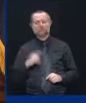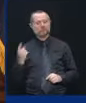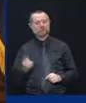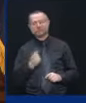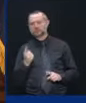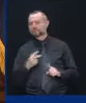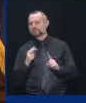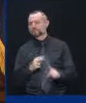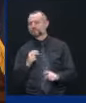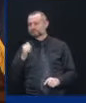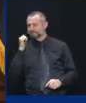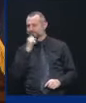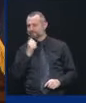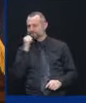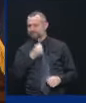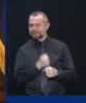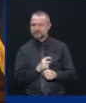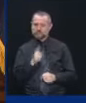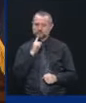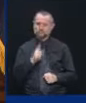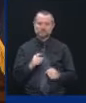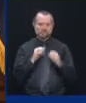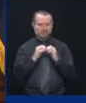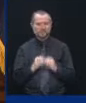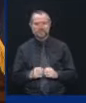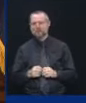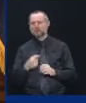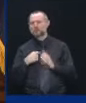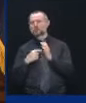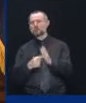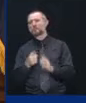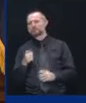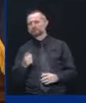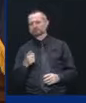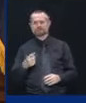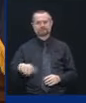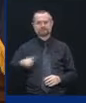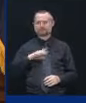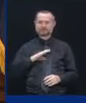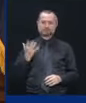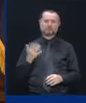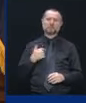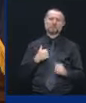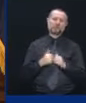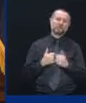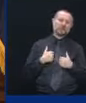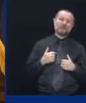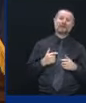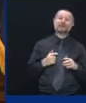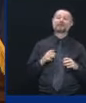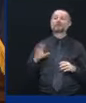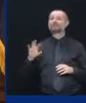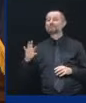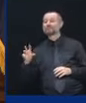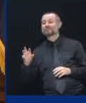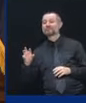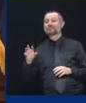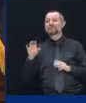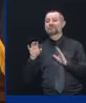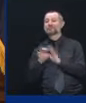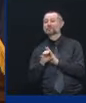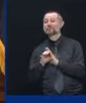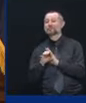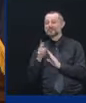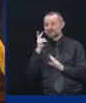calculation. That graphic that I do, that I know you don't like, with the valve that says you reopen the economy